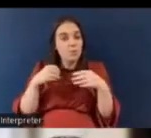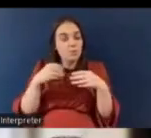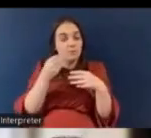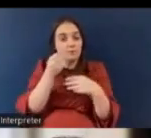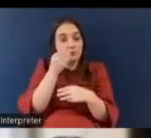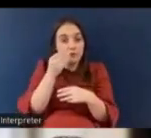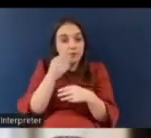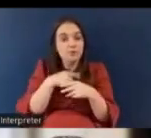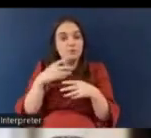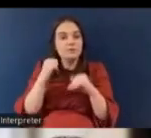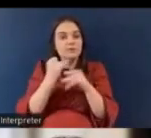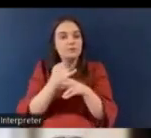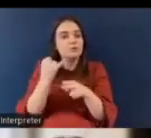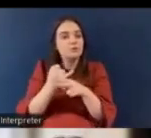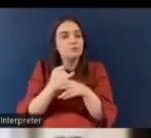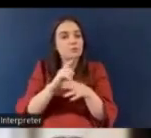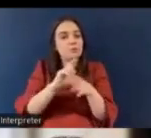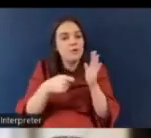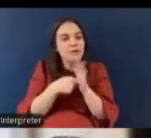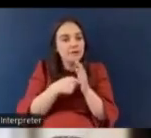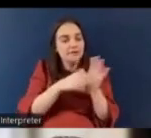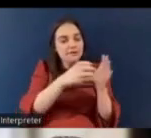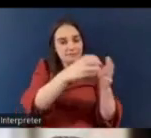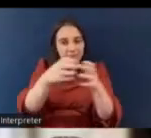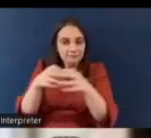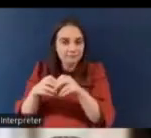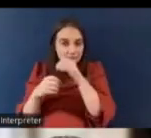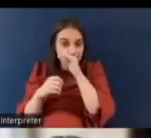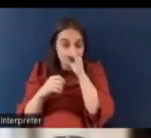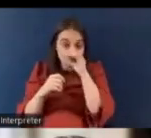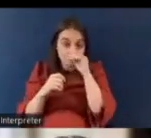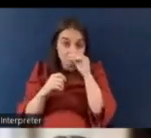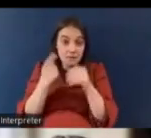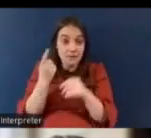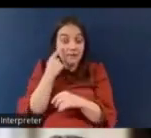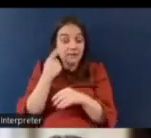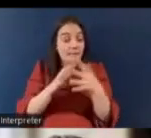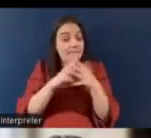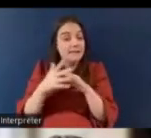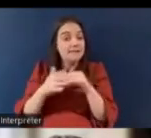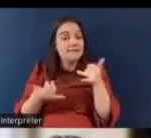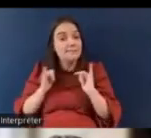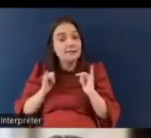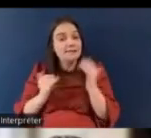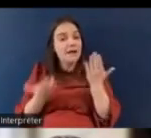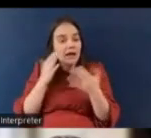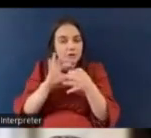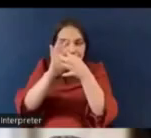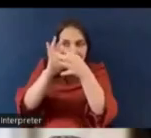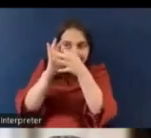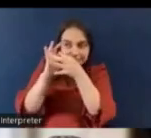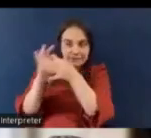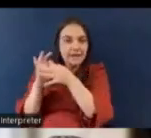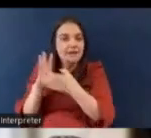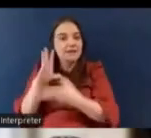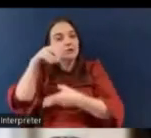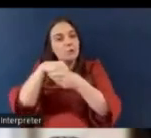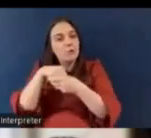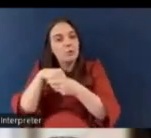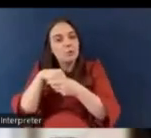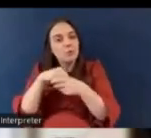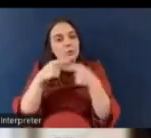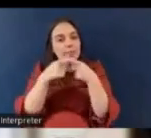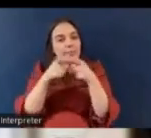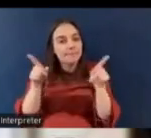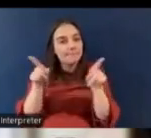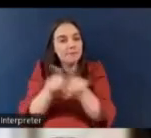from schools projects, to looking then at people with mixed abilities and how do we engage and include